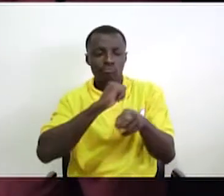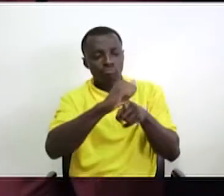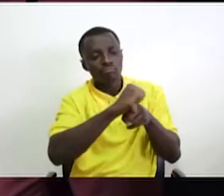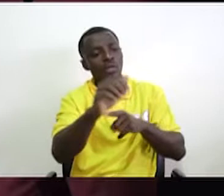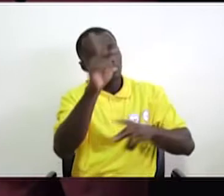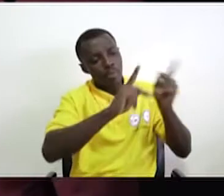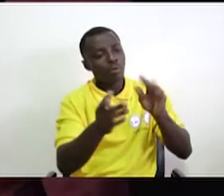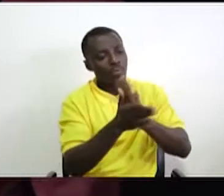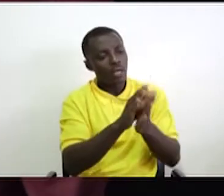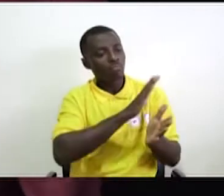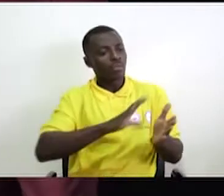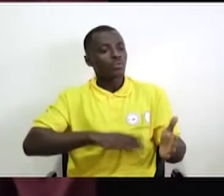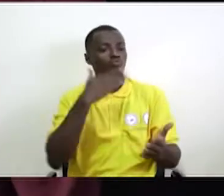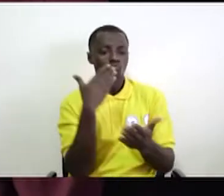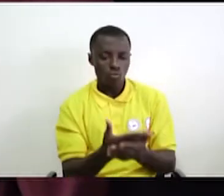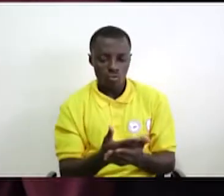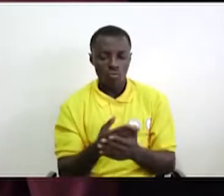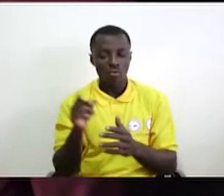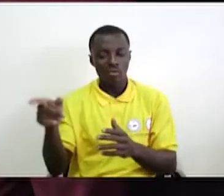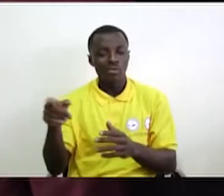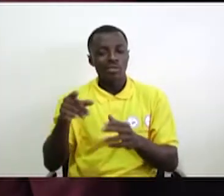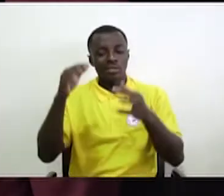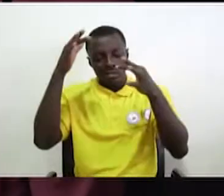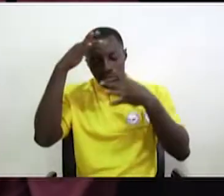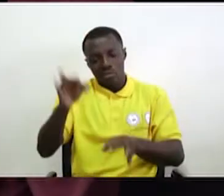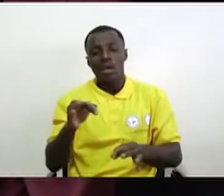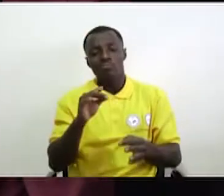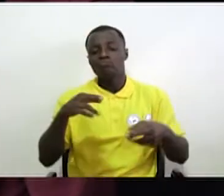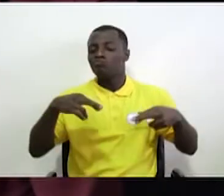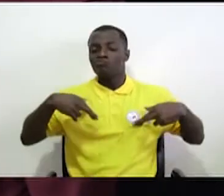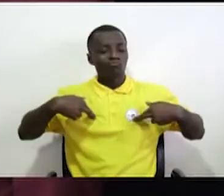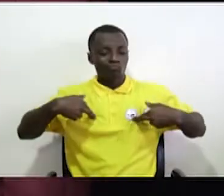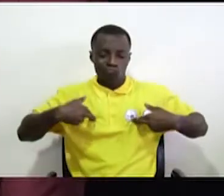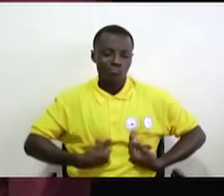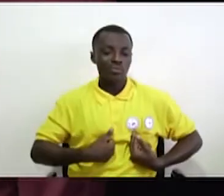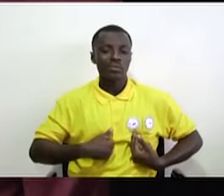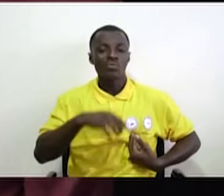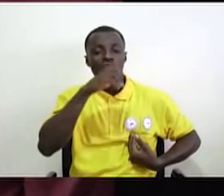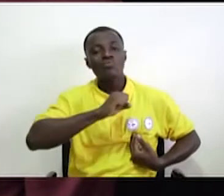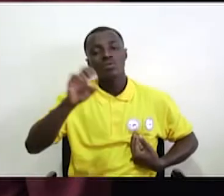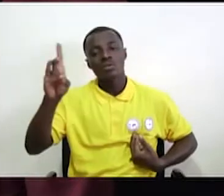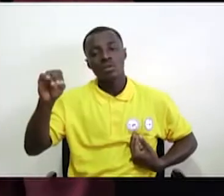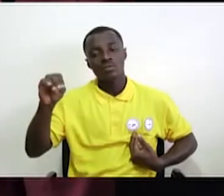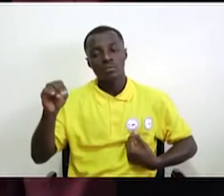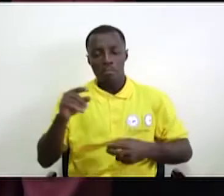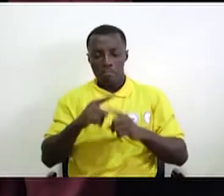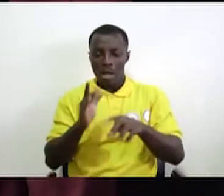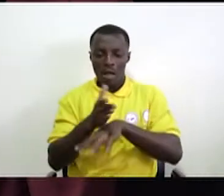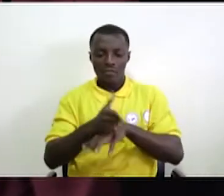He decided to retire at age 70 from the orphanages. But after retiring from